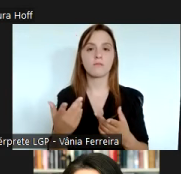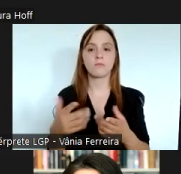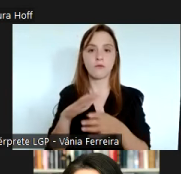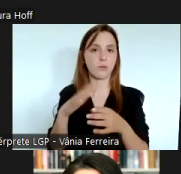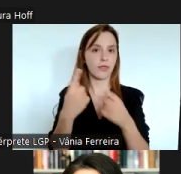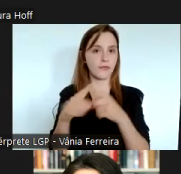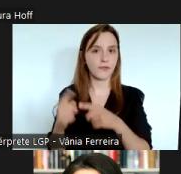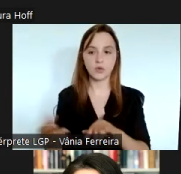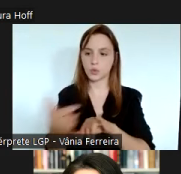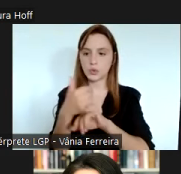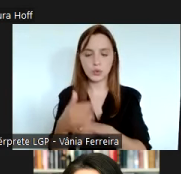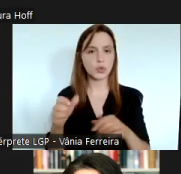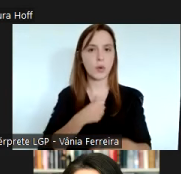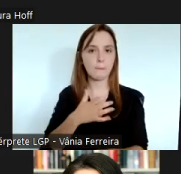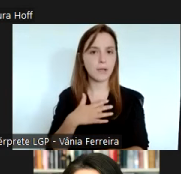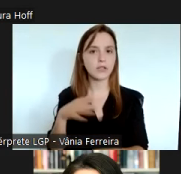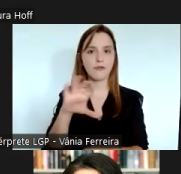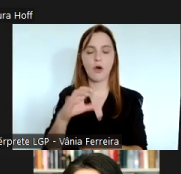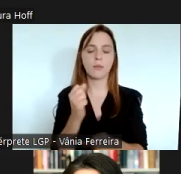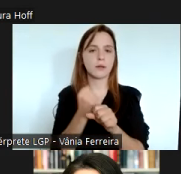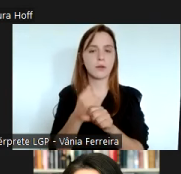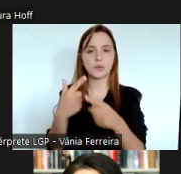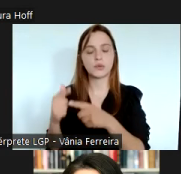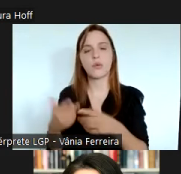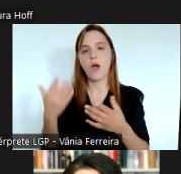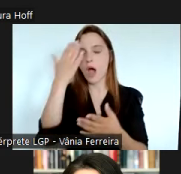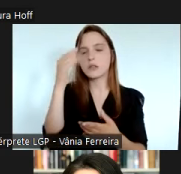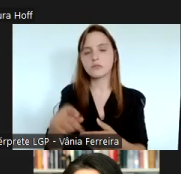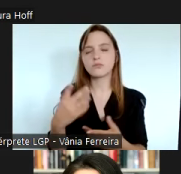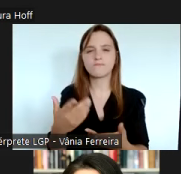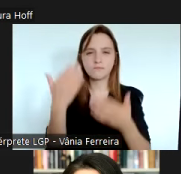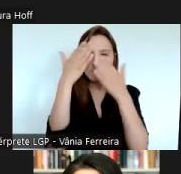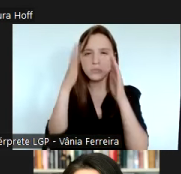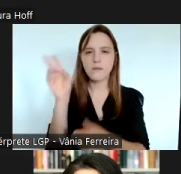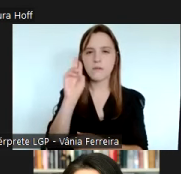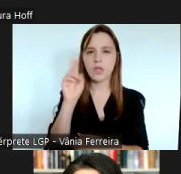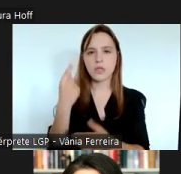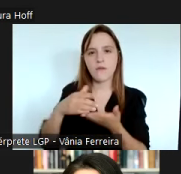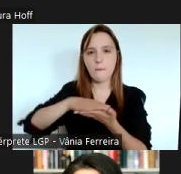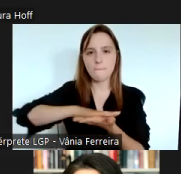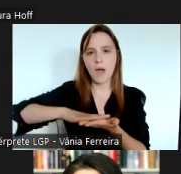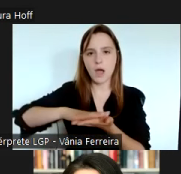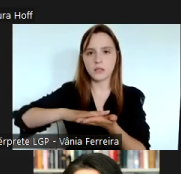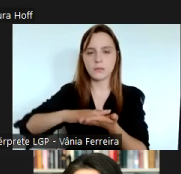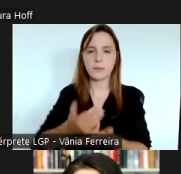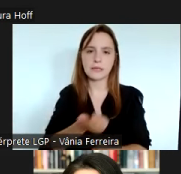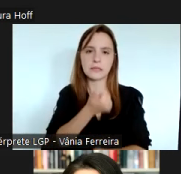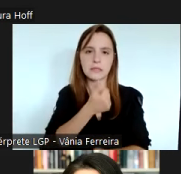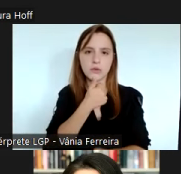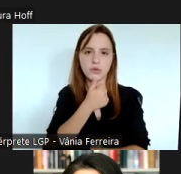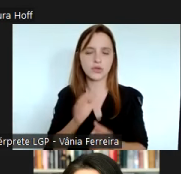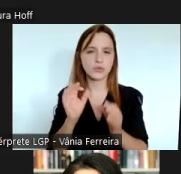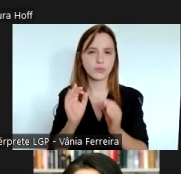organizations work together. So really, I think democratic values should be the basis of decisions made in all of these kinds